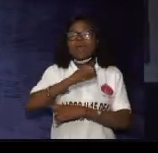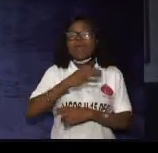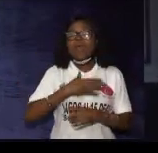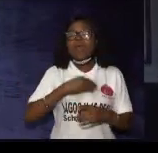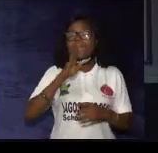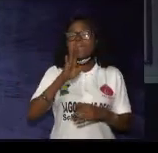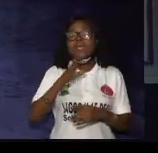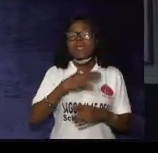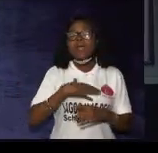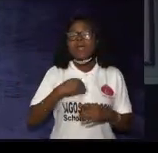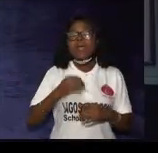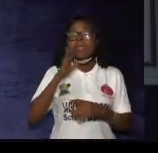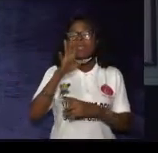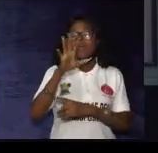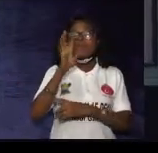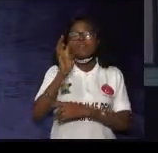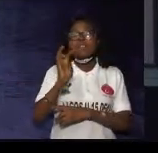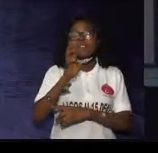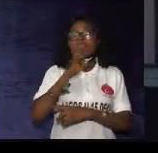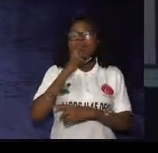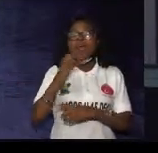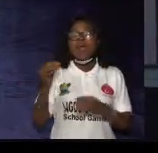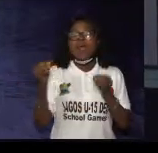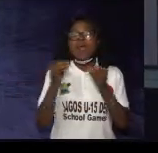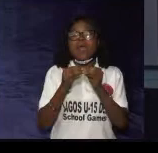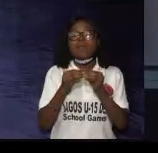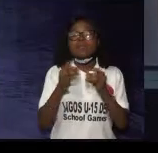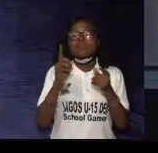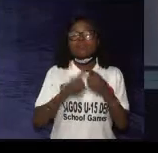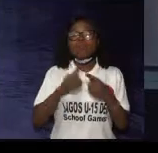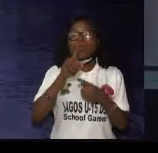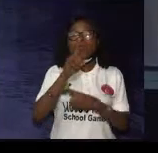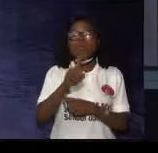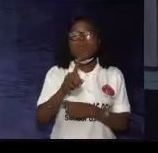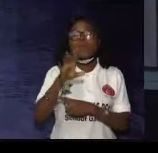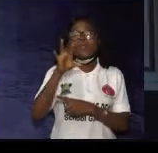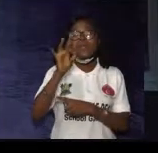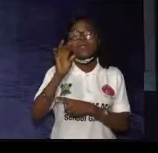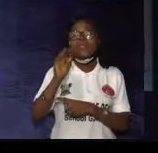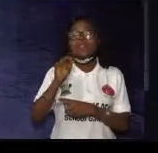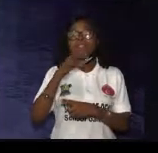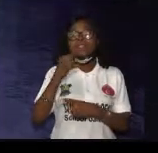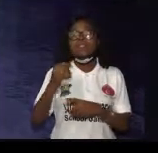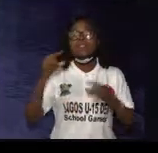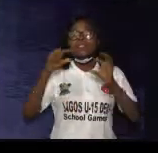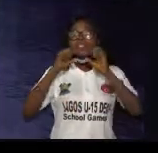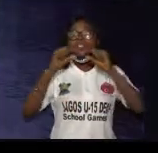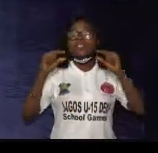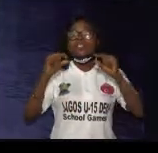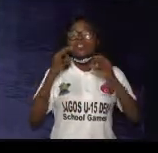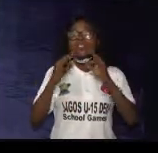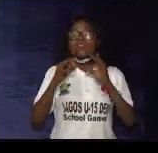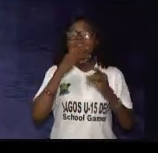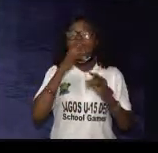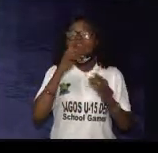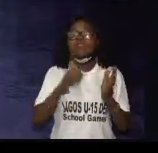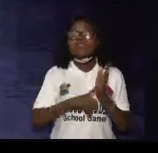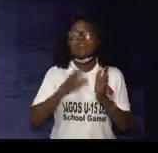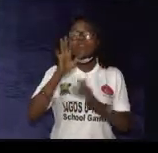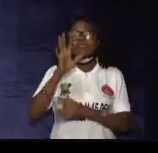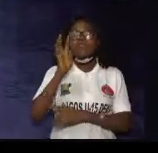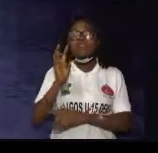the U. This is the U. And so B and 56 will add up to 180